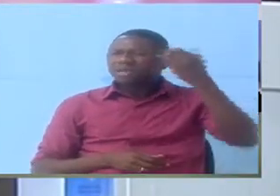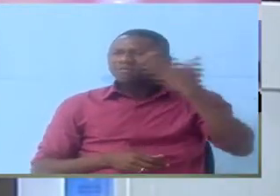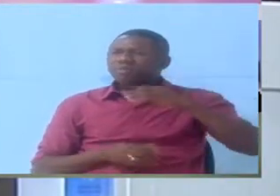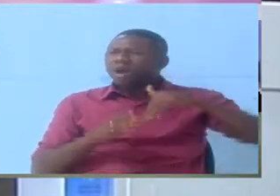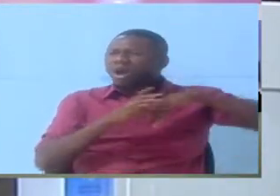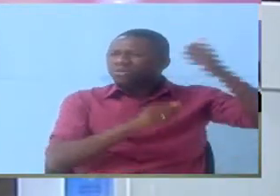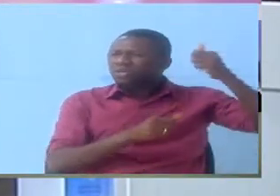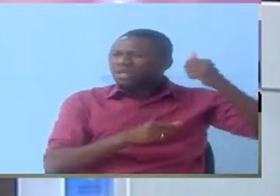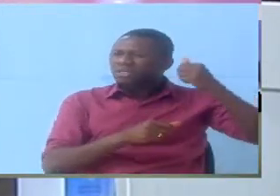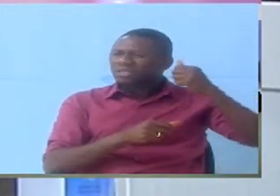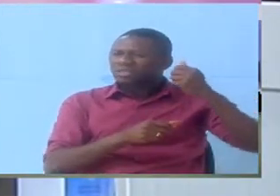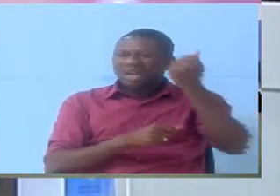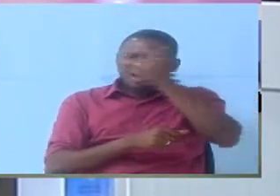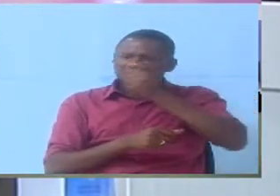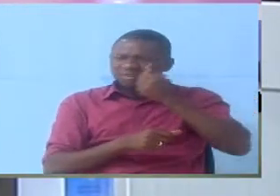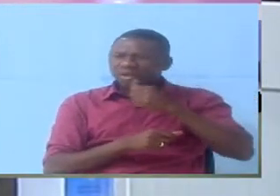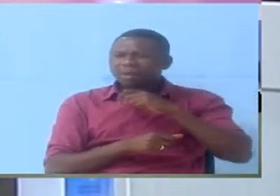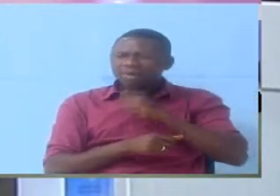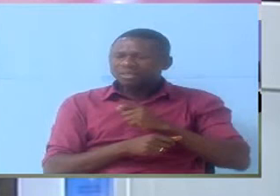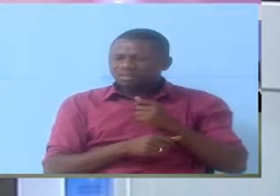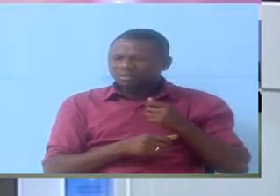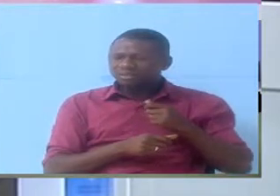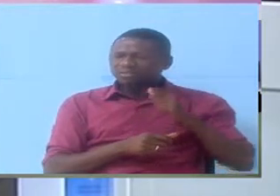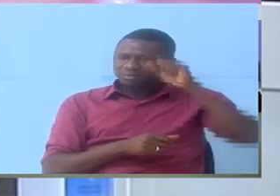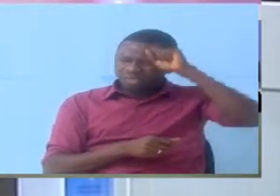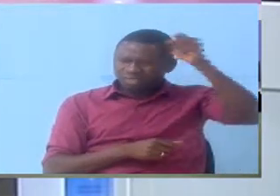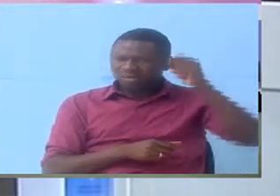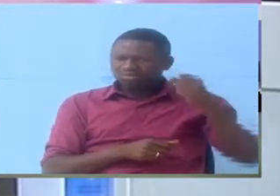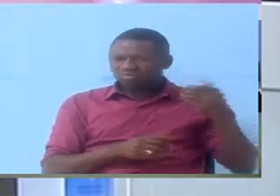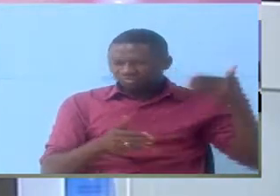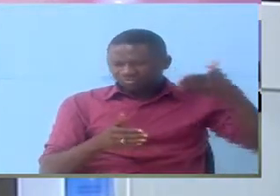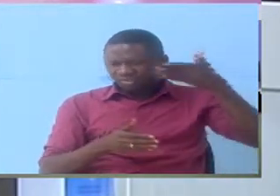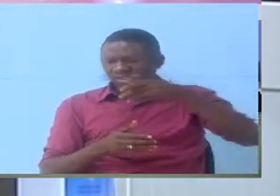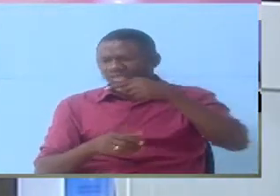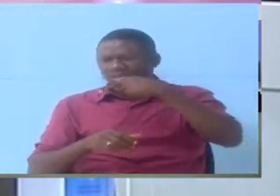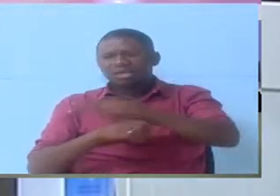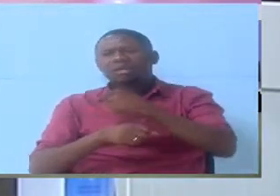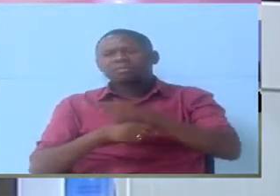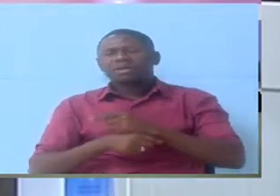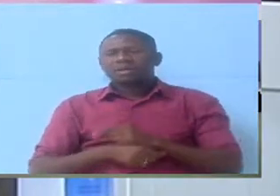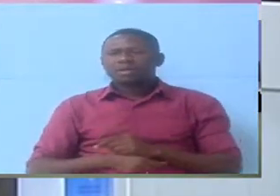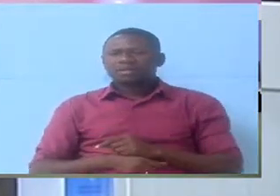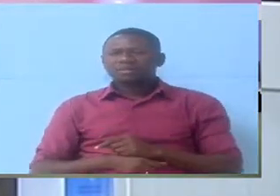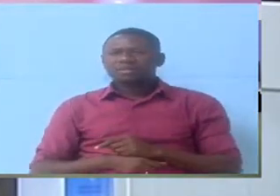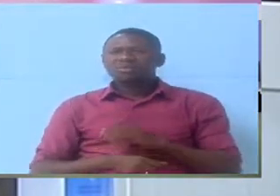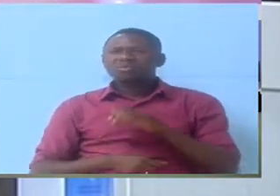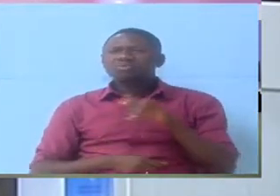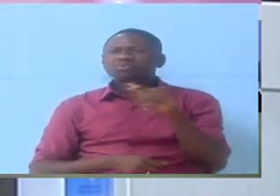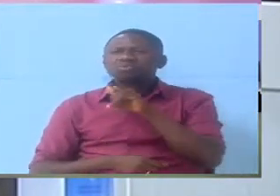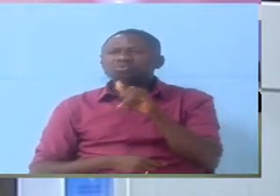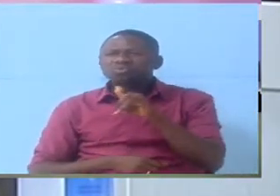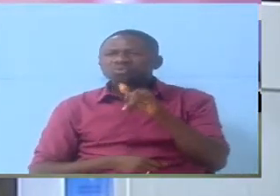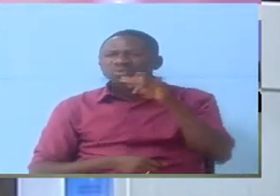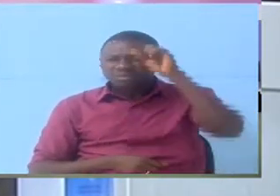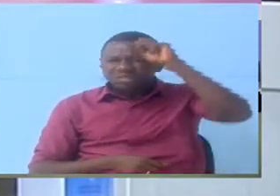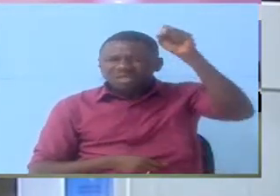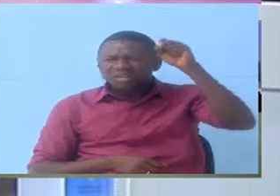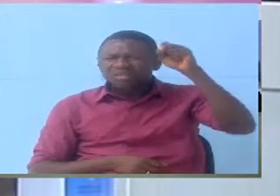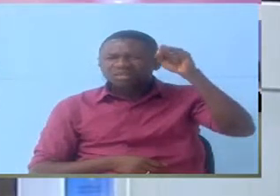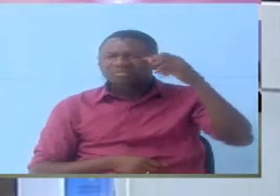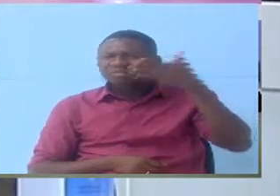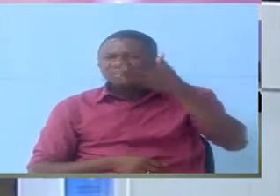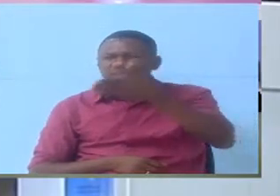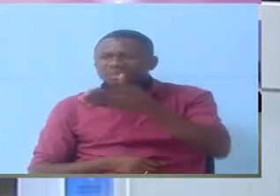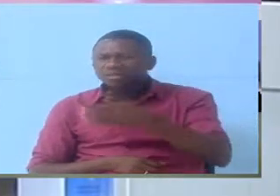president ole bina kumpaboro ole jang. I said we state visit. Nkwe president juma. He said Laurent Gbagbo is coming to Gambia. Laurent Gbagbo kana Gambia le. And then